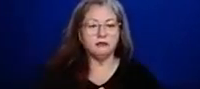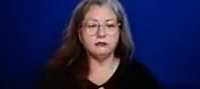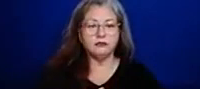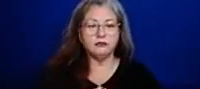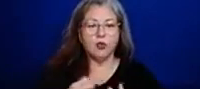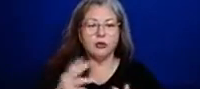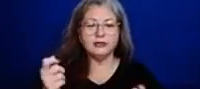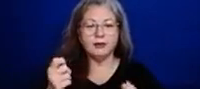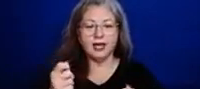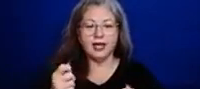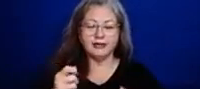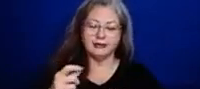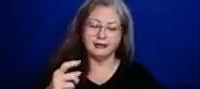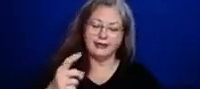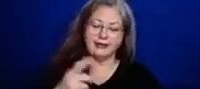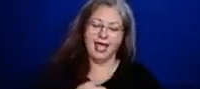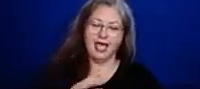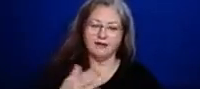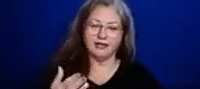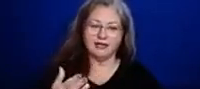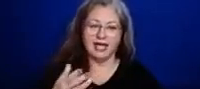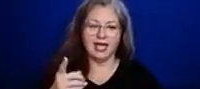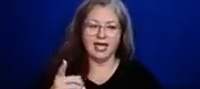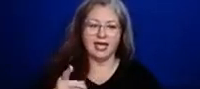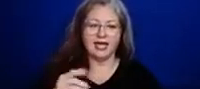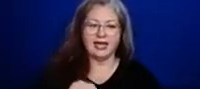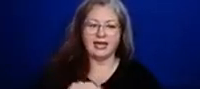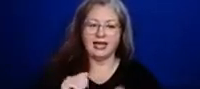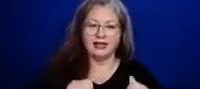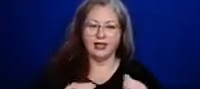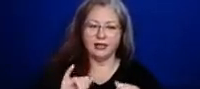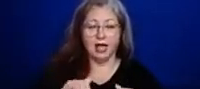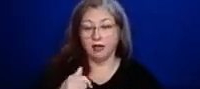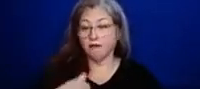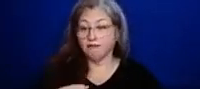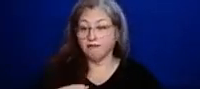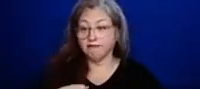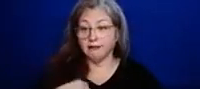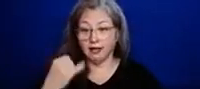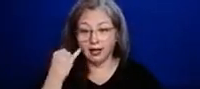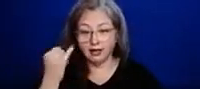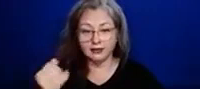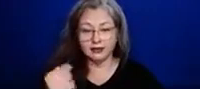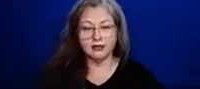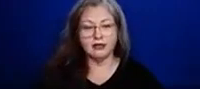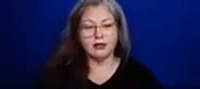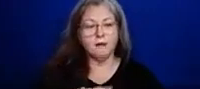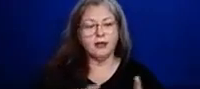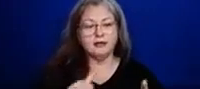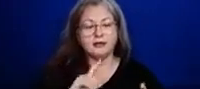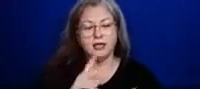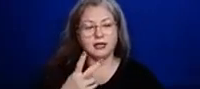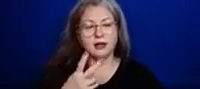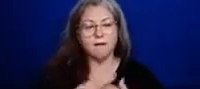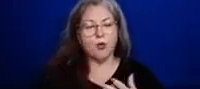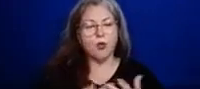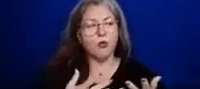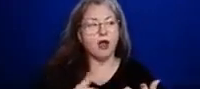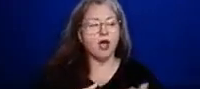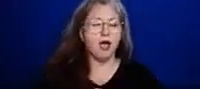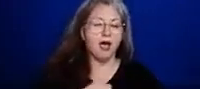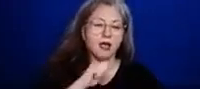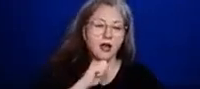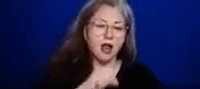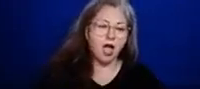Día de Muertos en el Teatro. That was also my idea. And it was like both of my loves